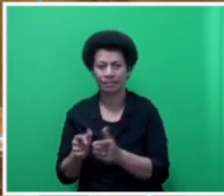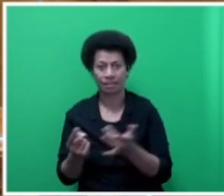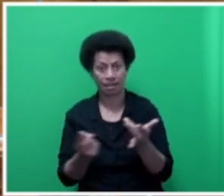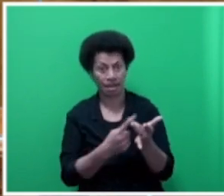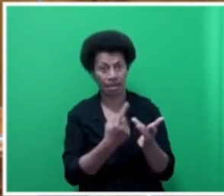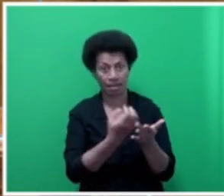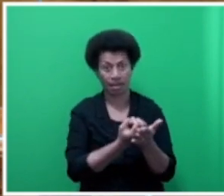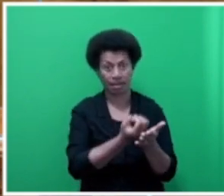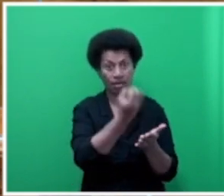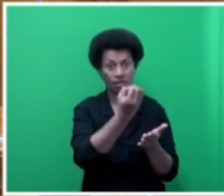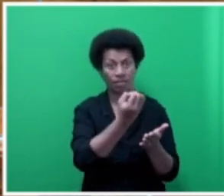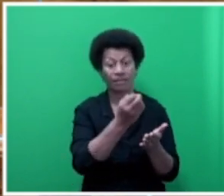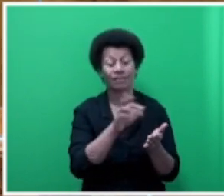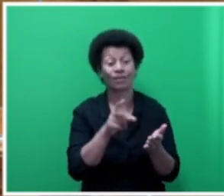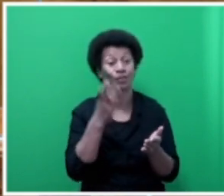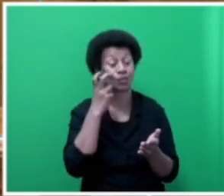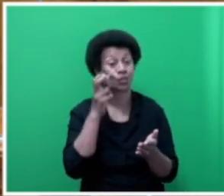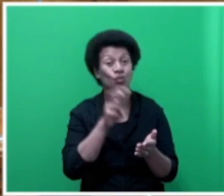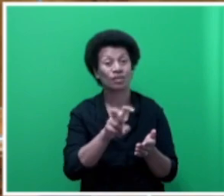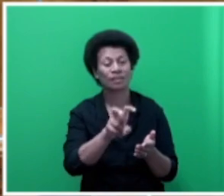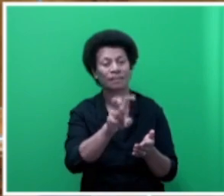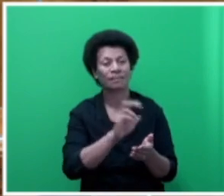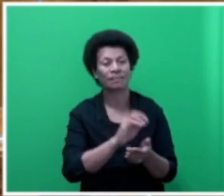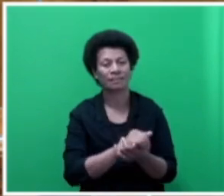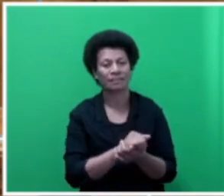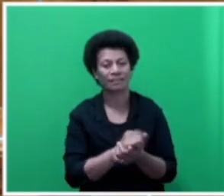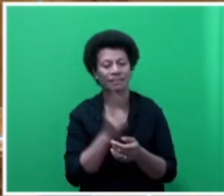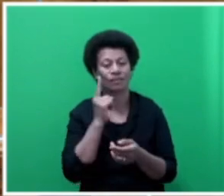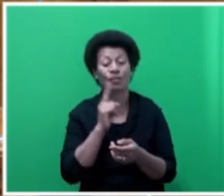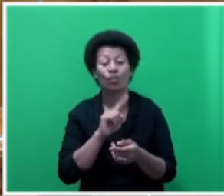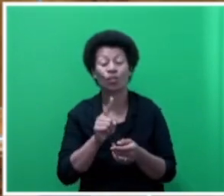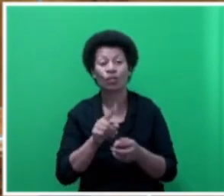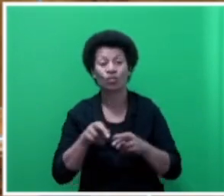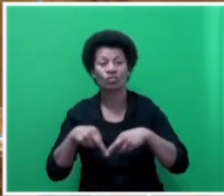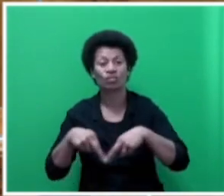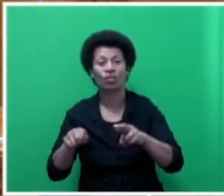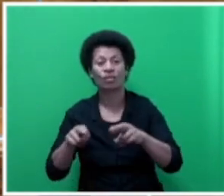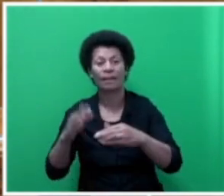you expect from the tourism, but infrastructure.